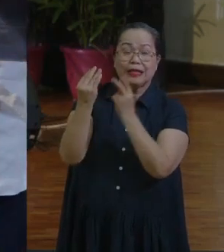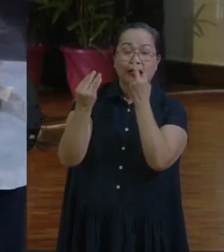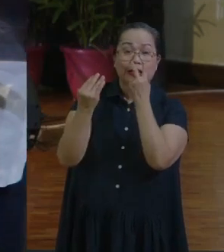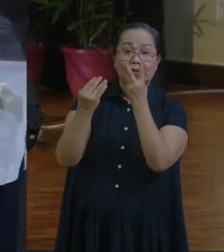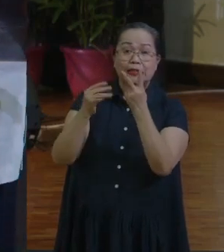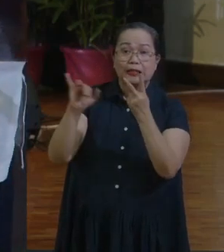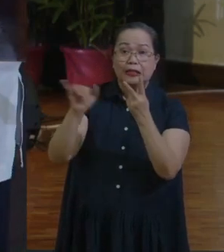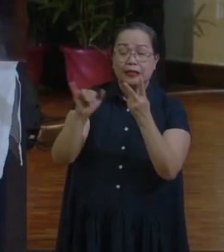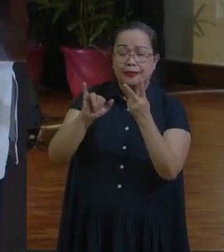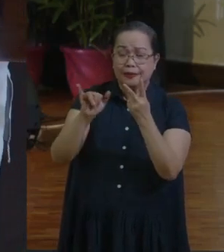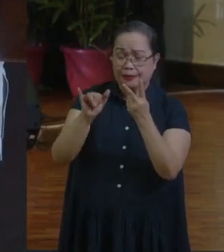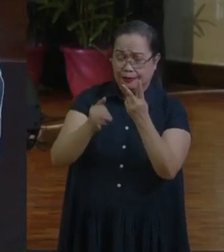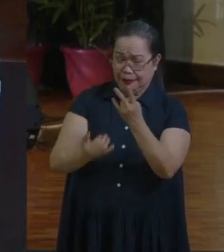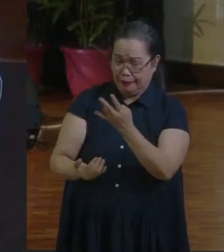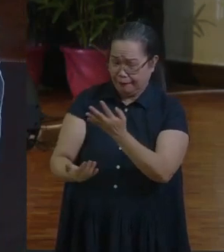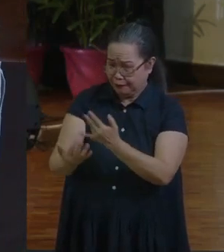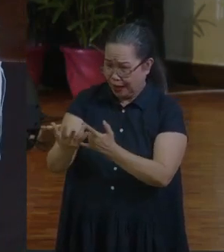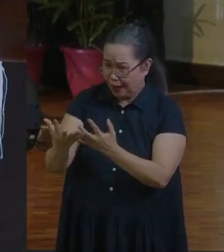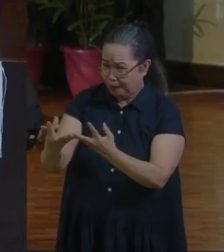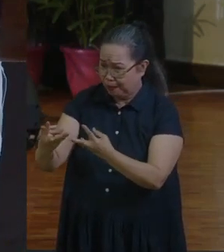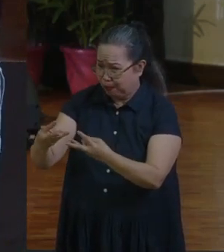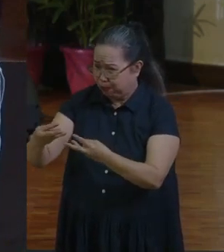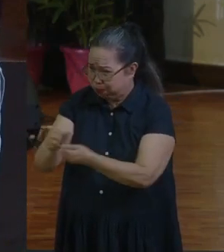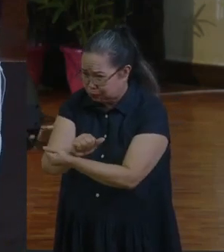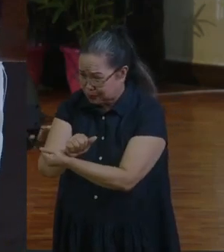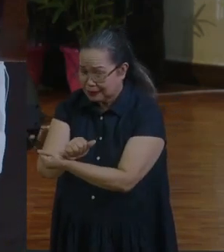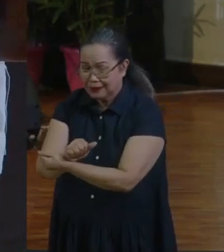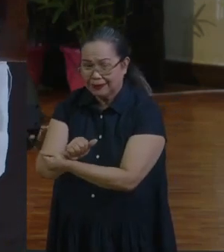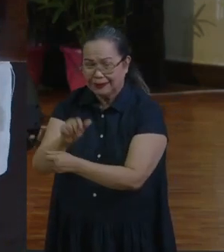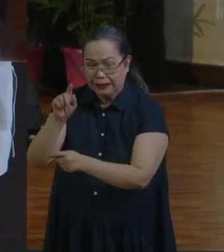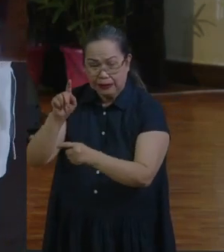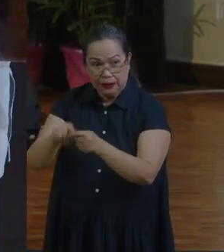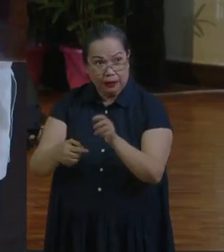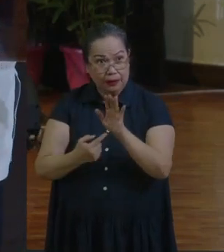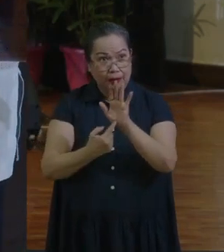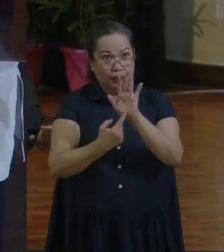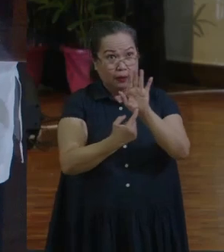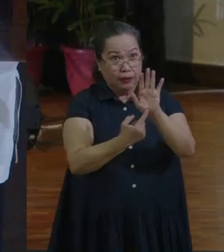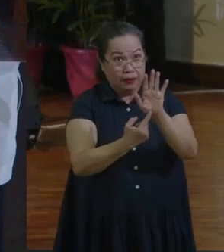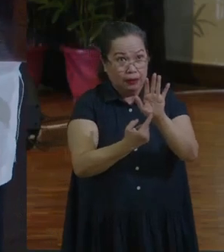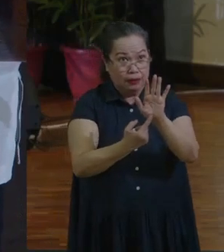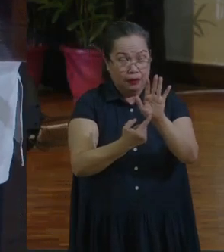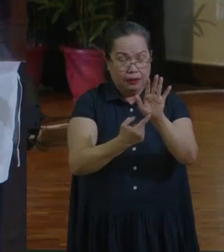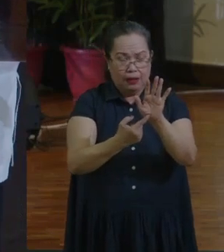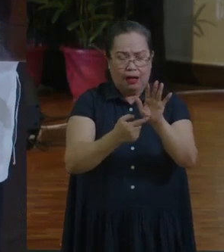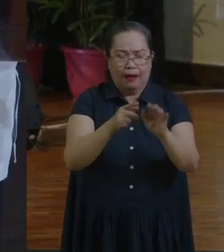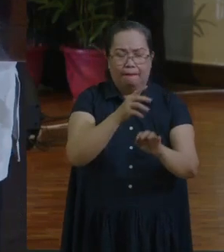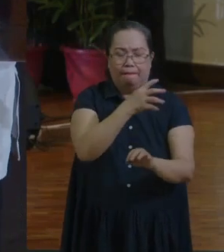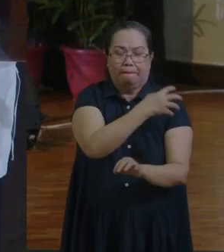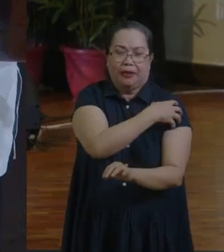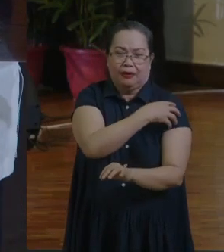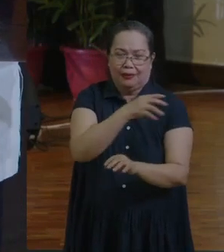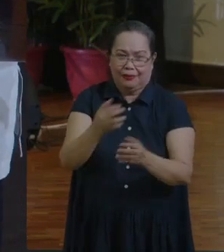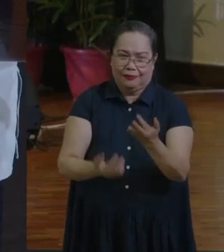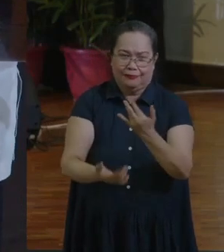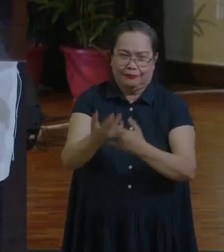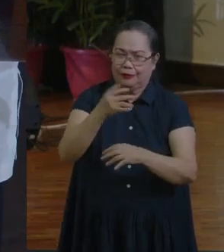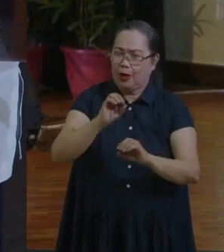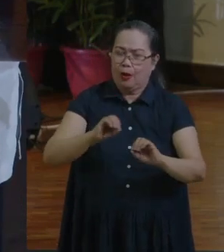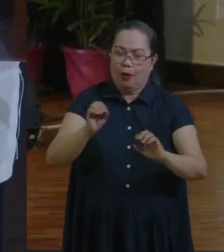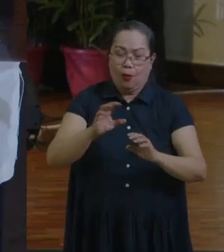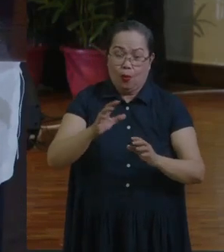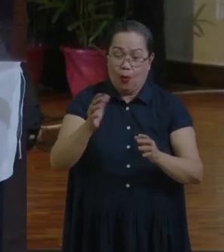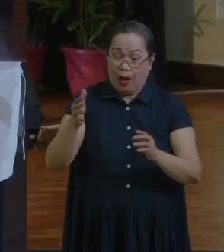like stubble, the fire consumes them. They cannot deliver themselves from the power of the flame. No coal for